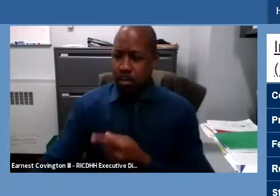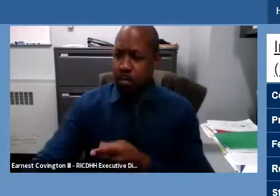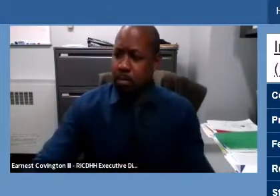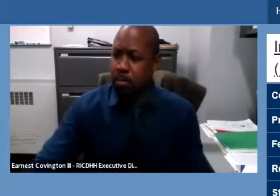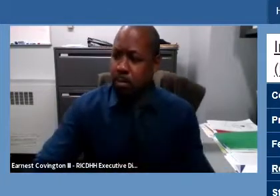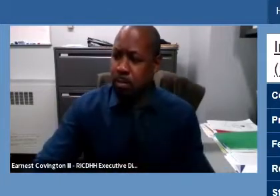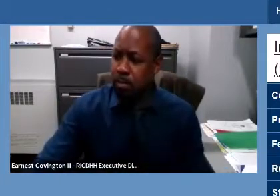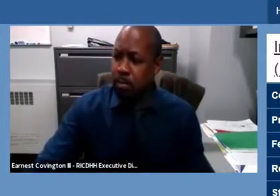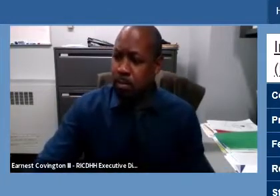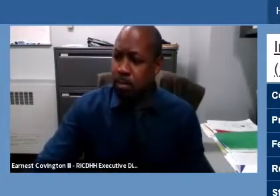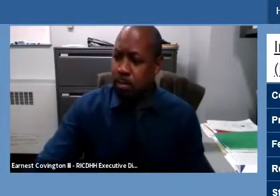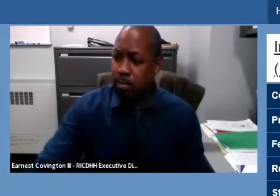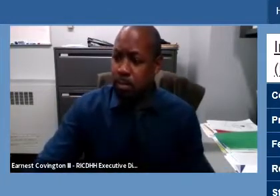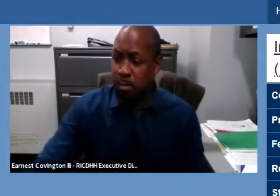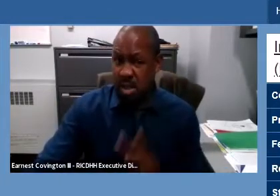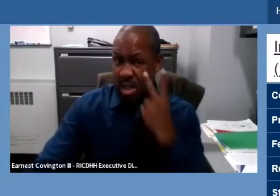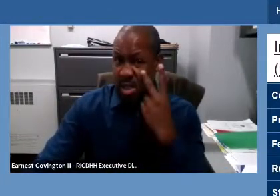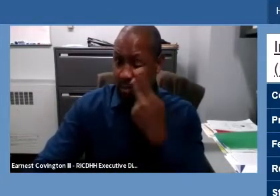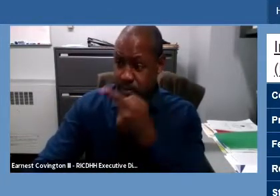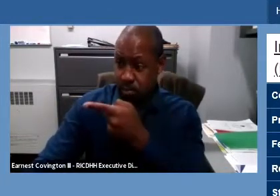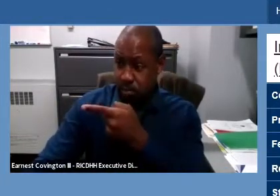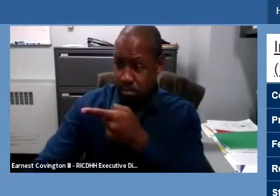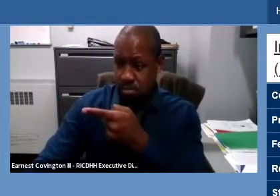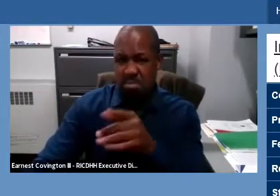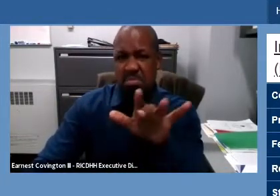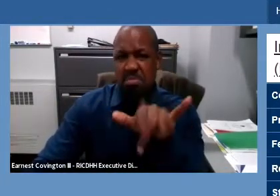work, you would click on File a Complaint